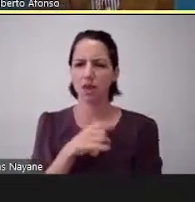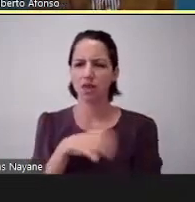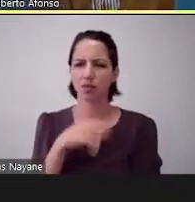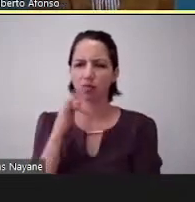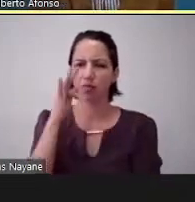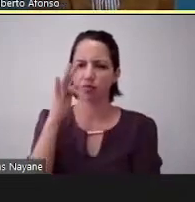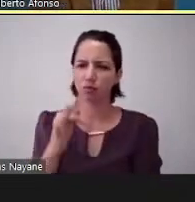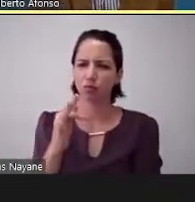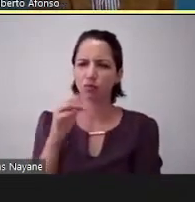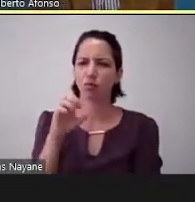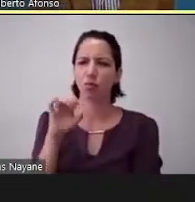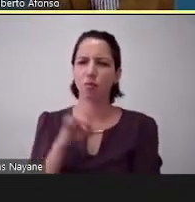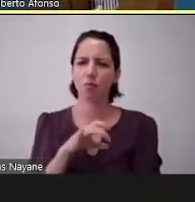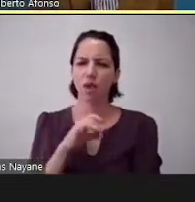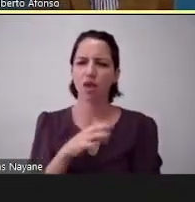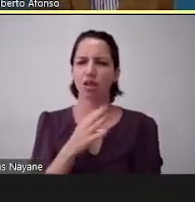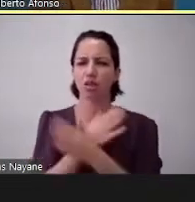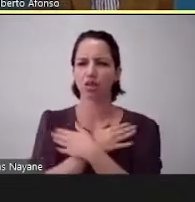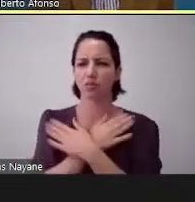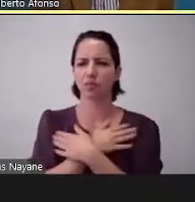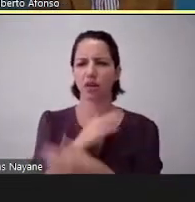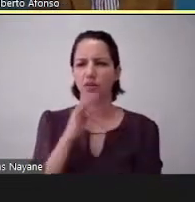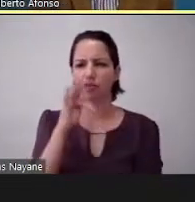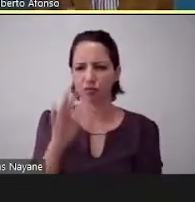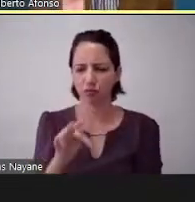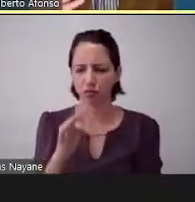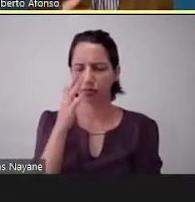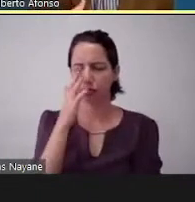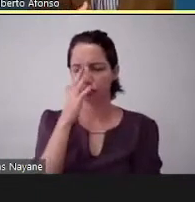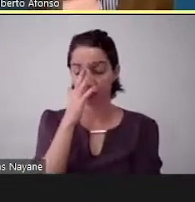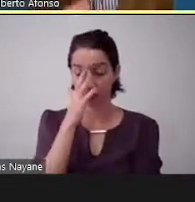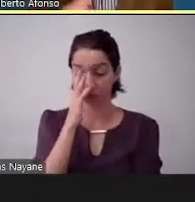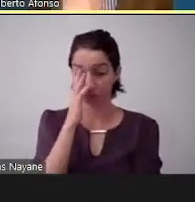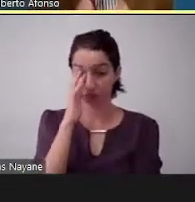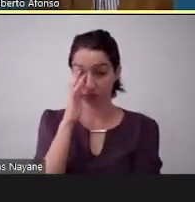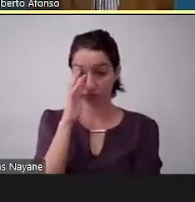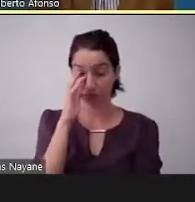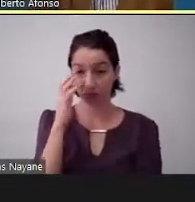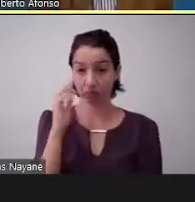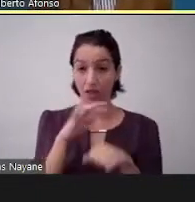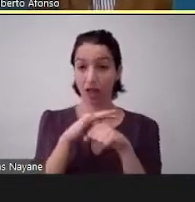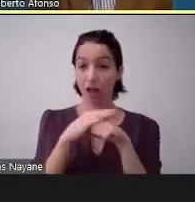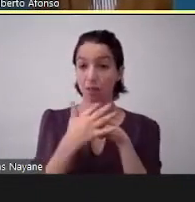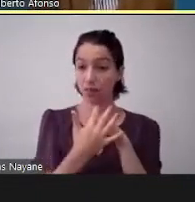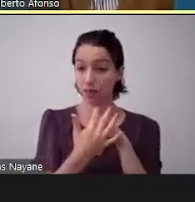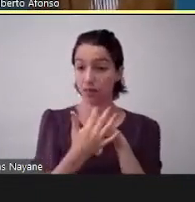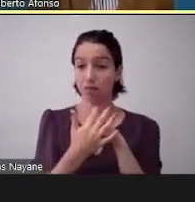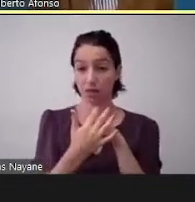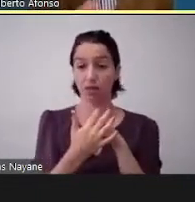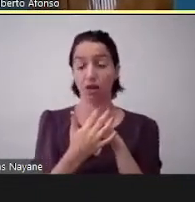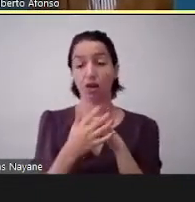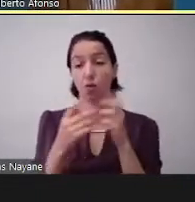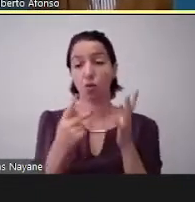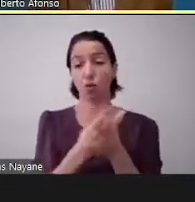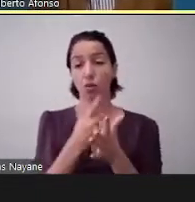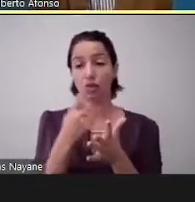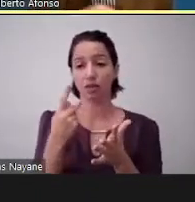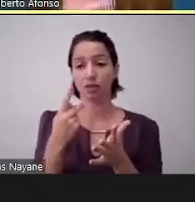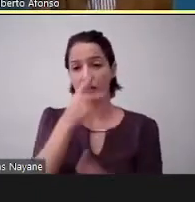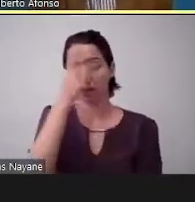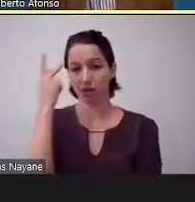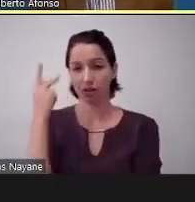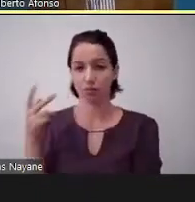And with the pandemic, we are able to have a part of the population